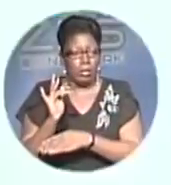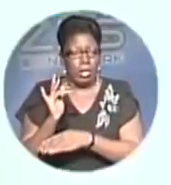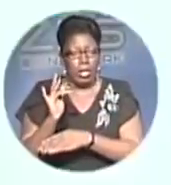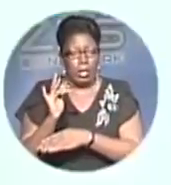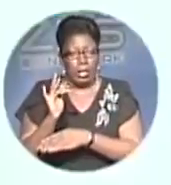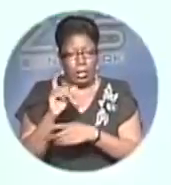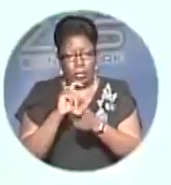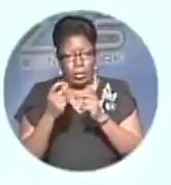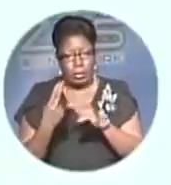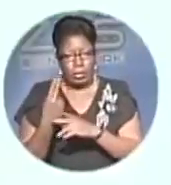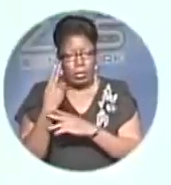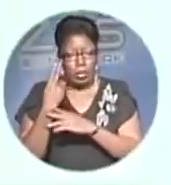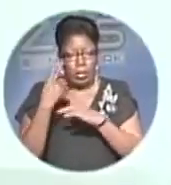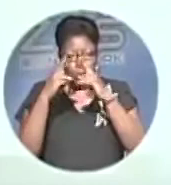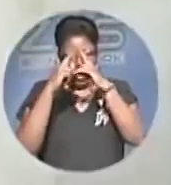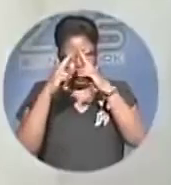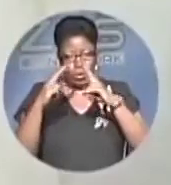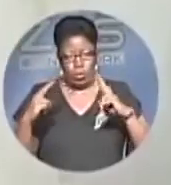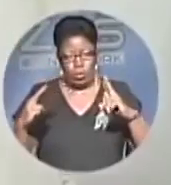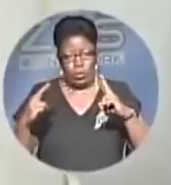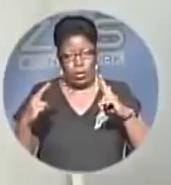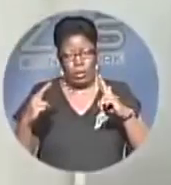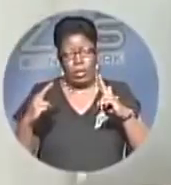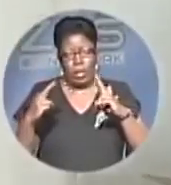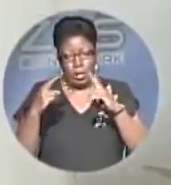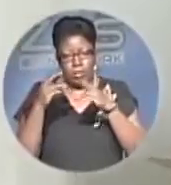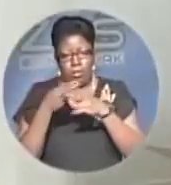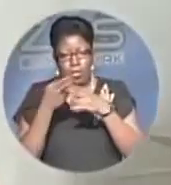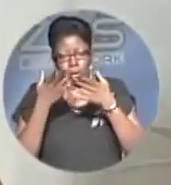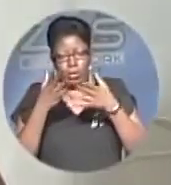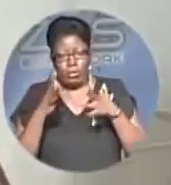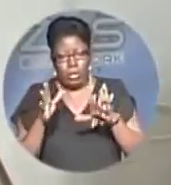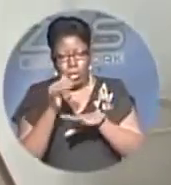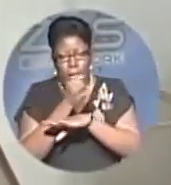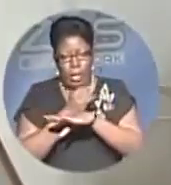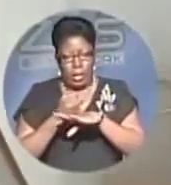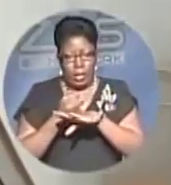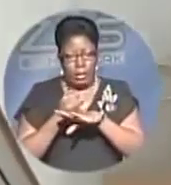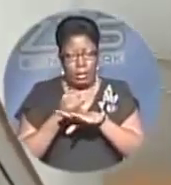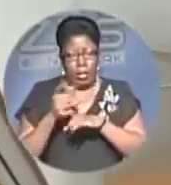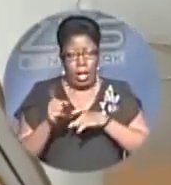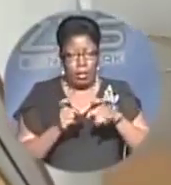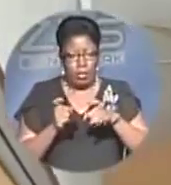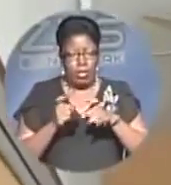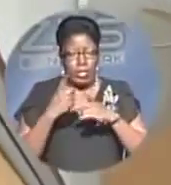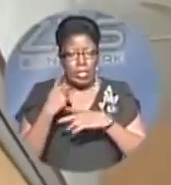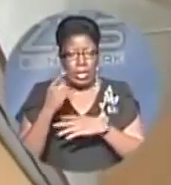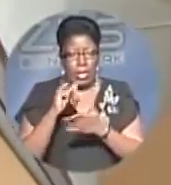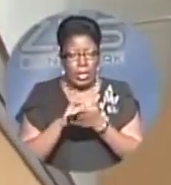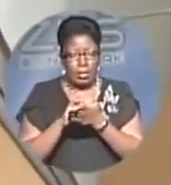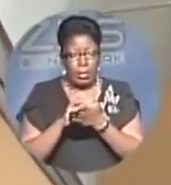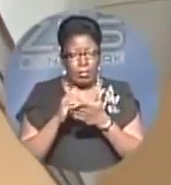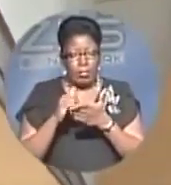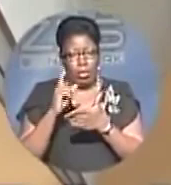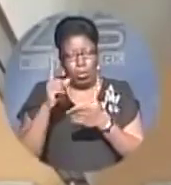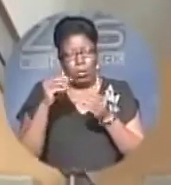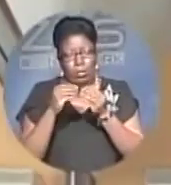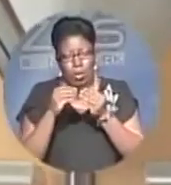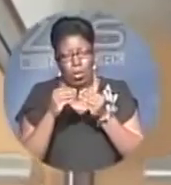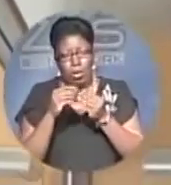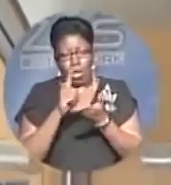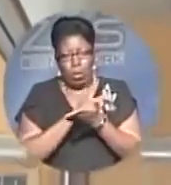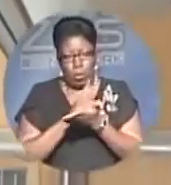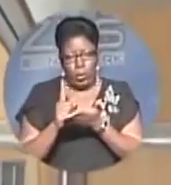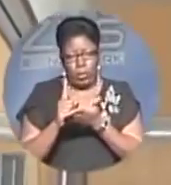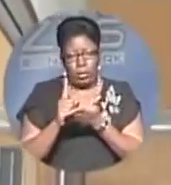extensive damage to the roof and ceiling is nearing completion. Island Administrator Stephen Wilson says it should be another week and then they will be given the